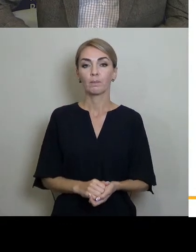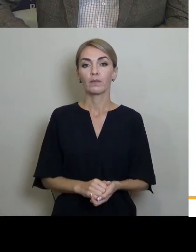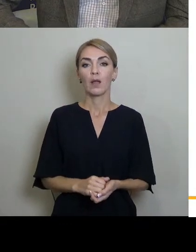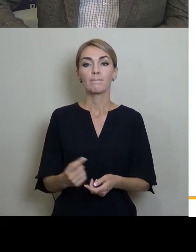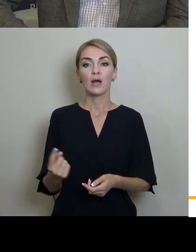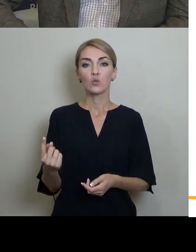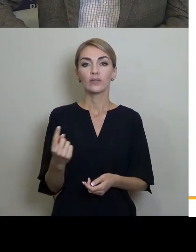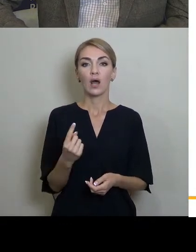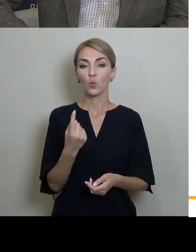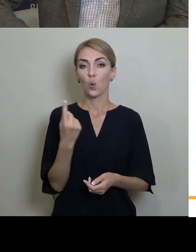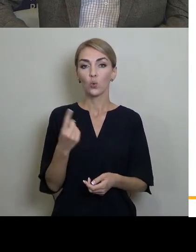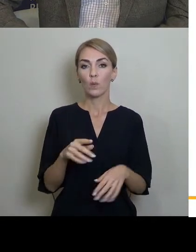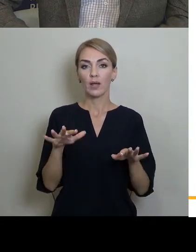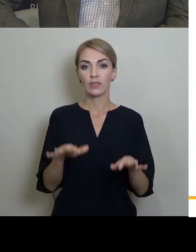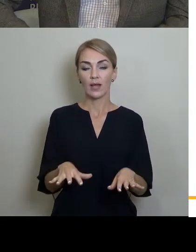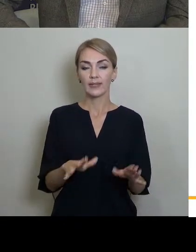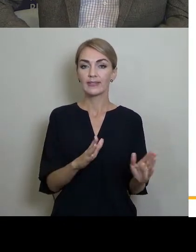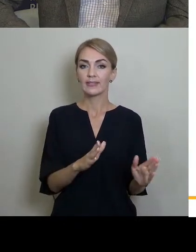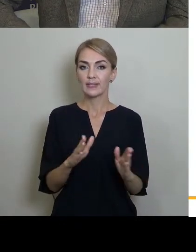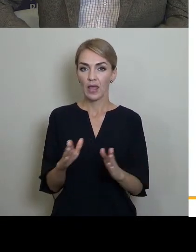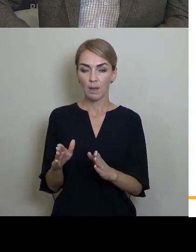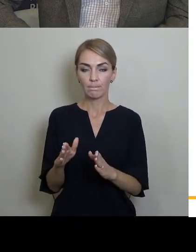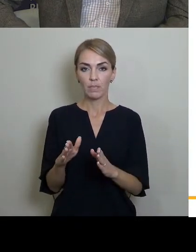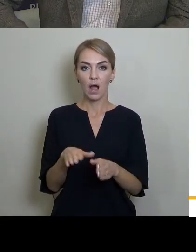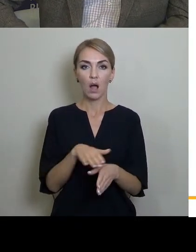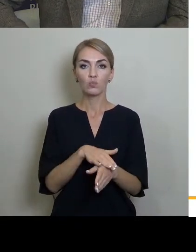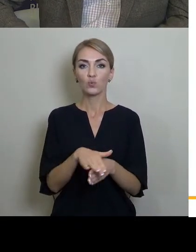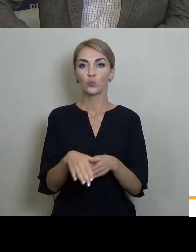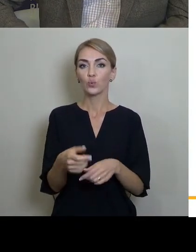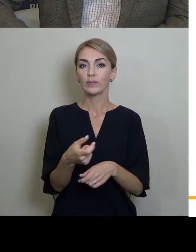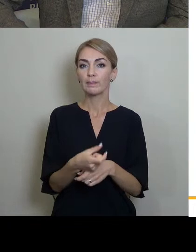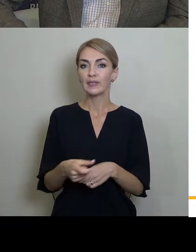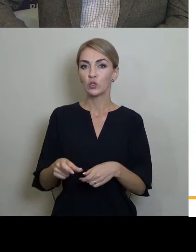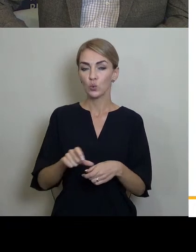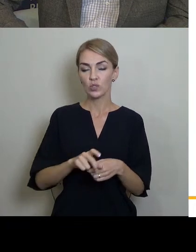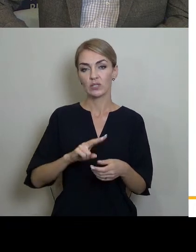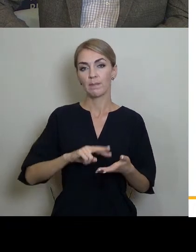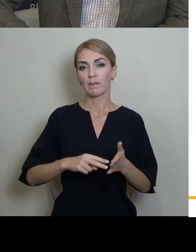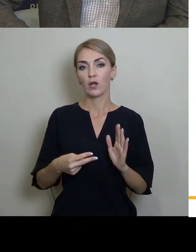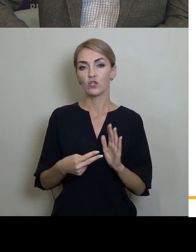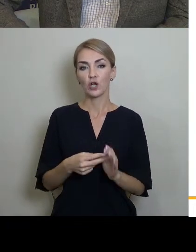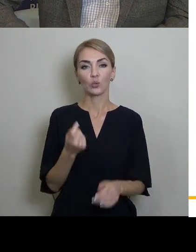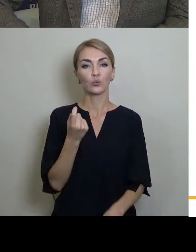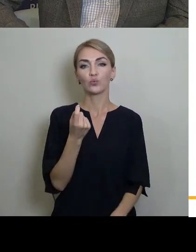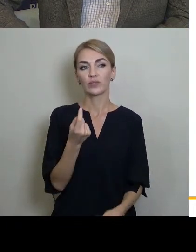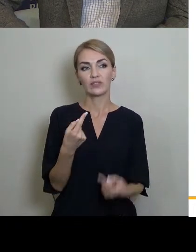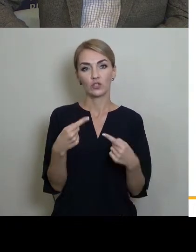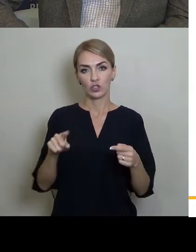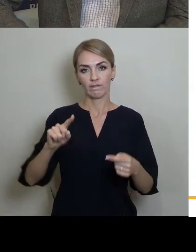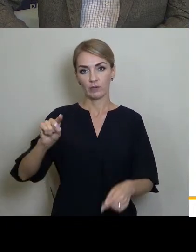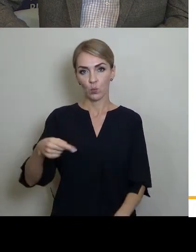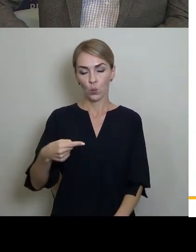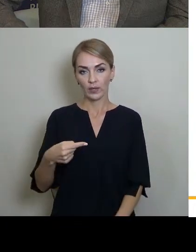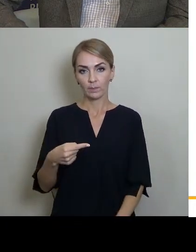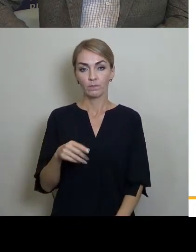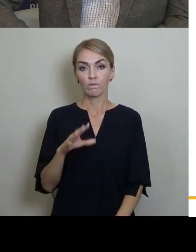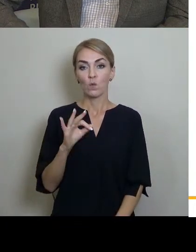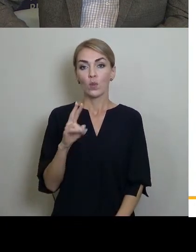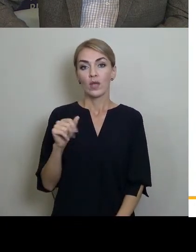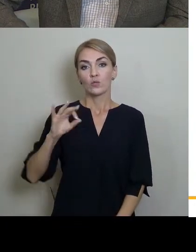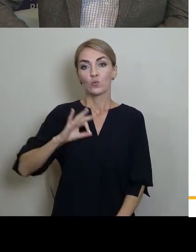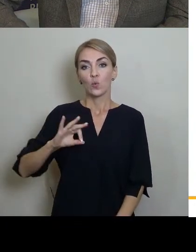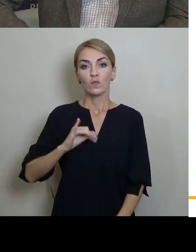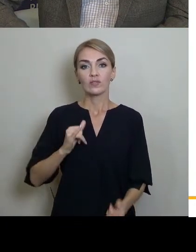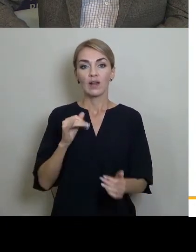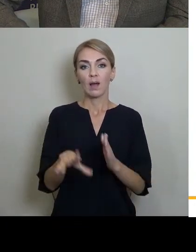first candidate is a winner. The majoritarian one-mandate system of absolute majority